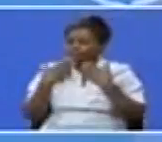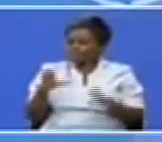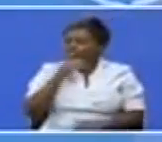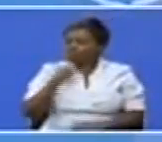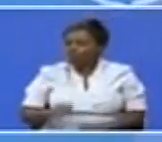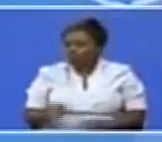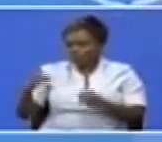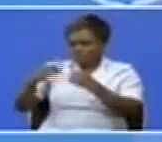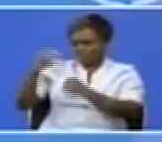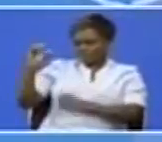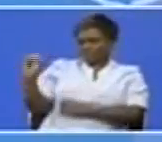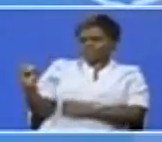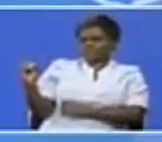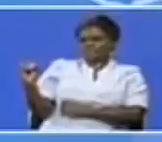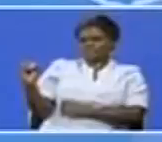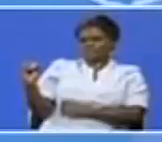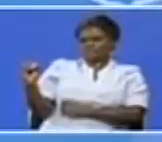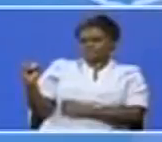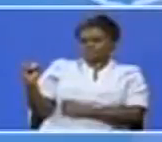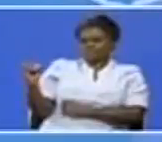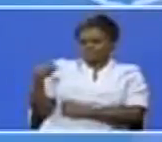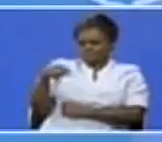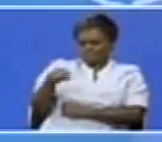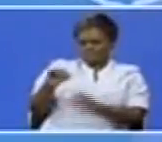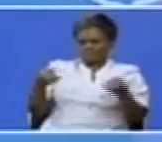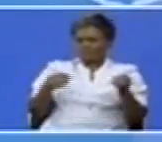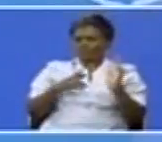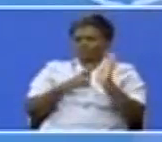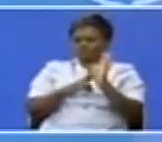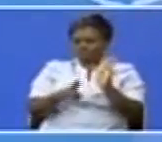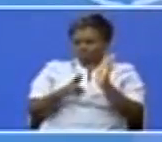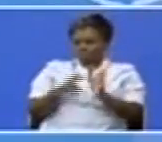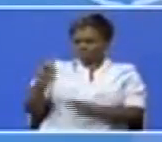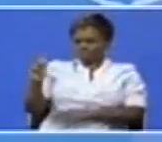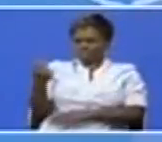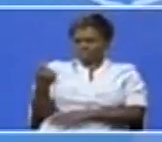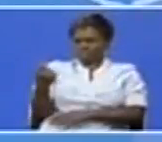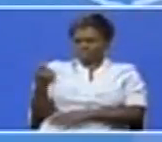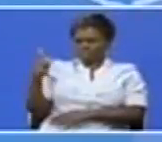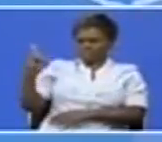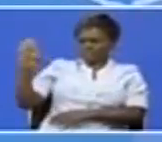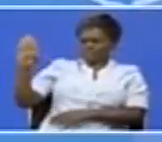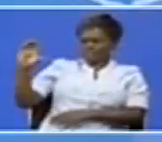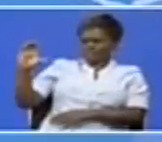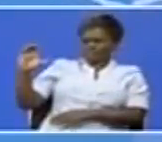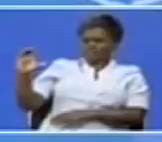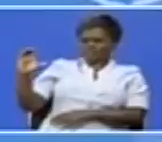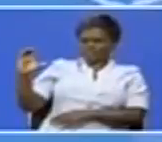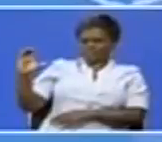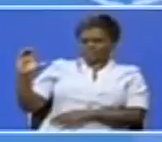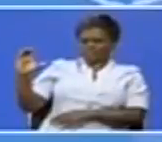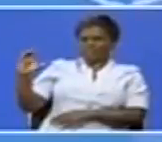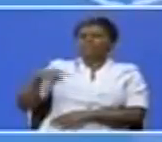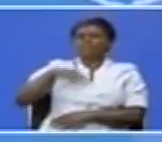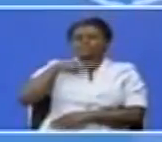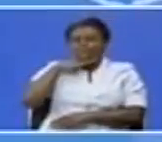of 80. According to family sources, the one-time news presenter with the voice of Kenya, now KBC, died at a city hospital.